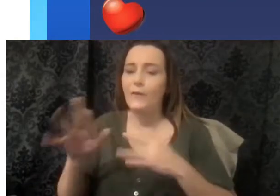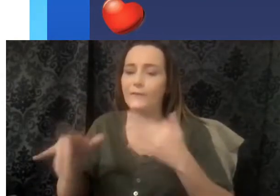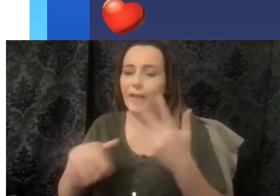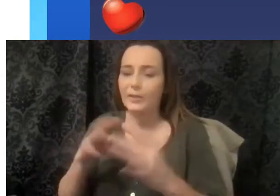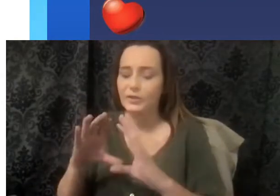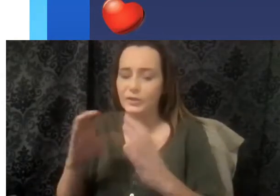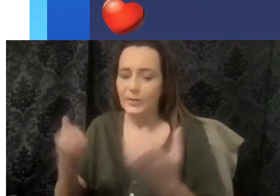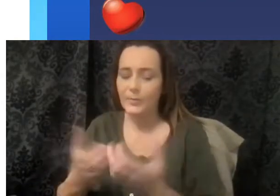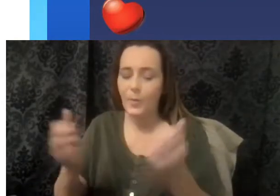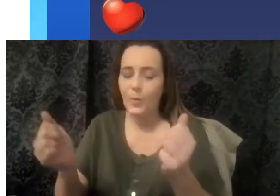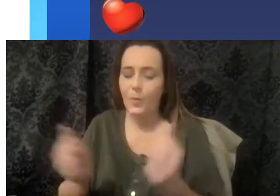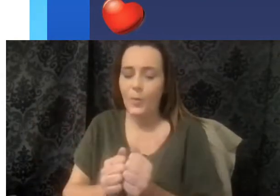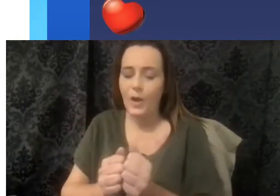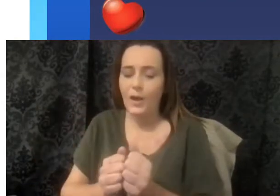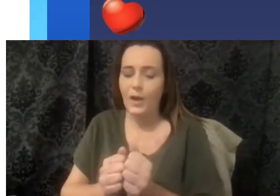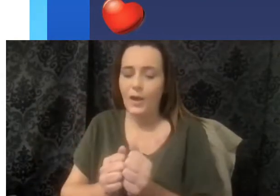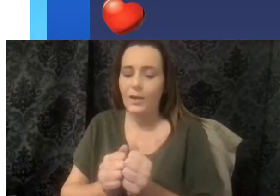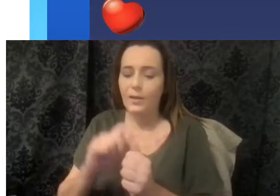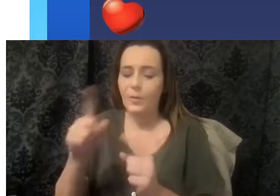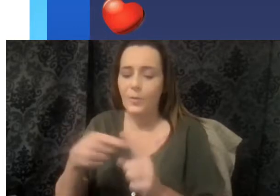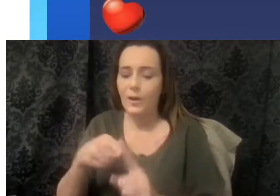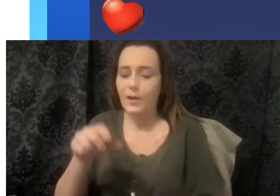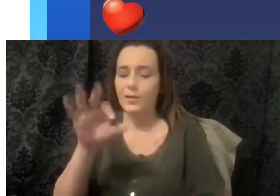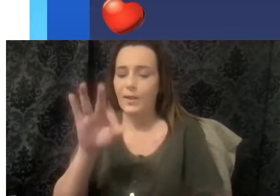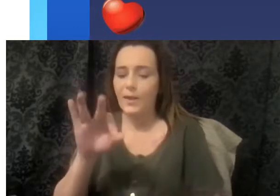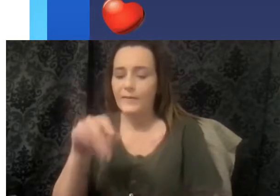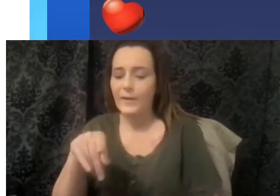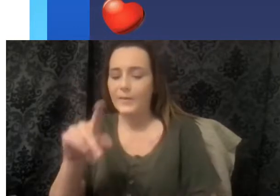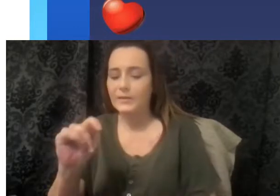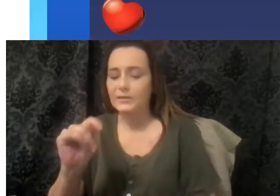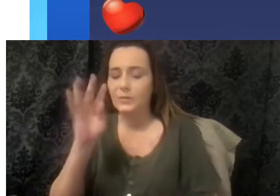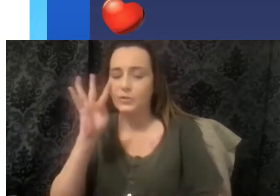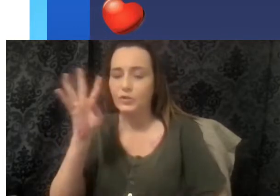the FIPT was created?